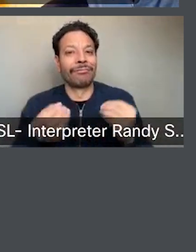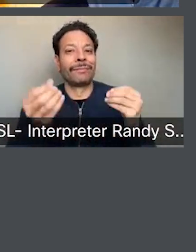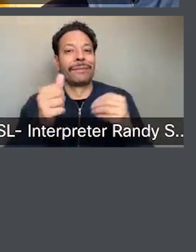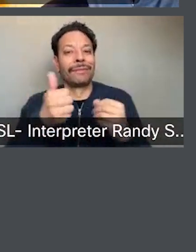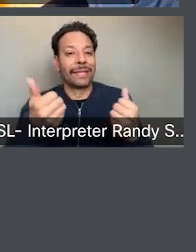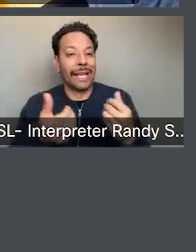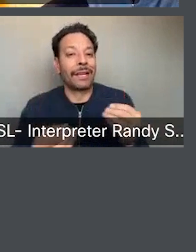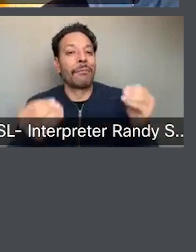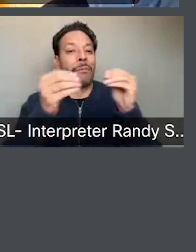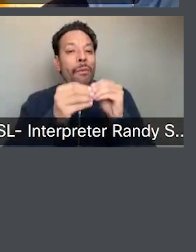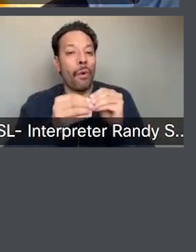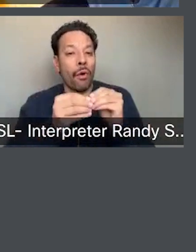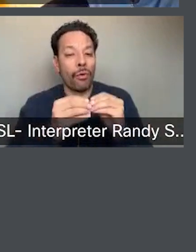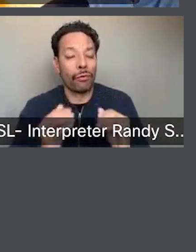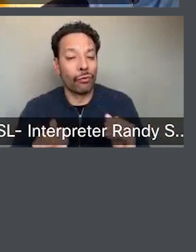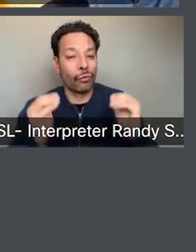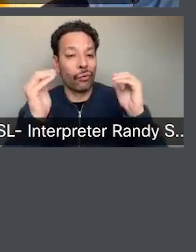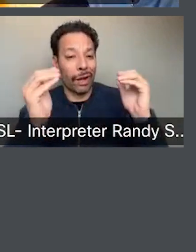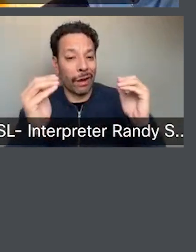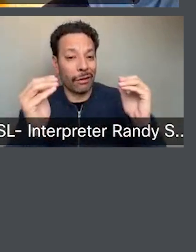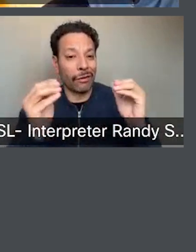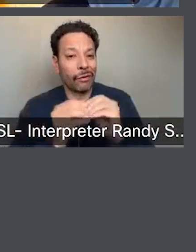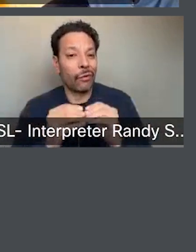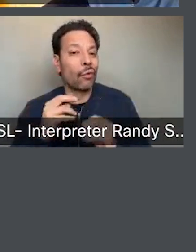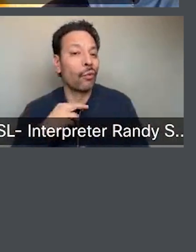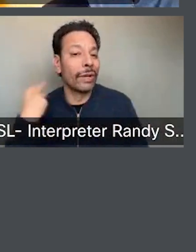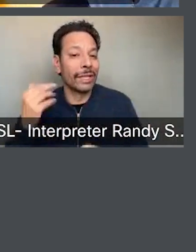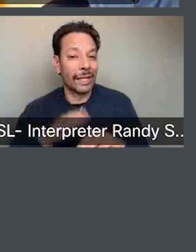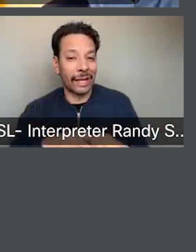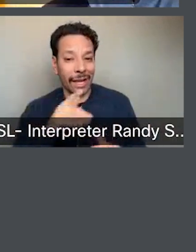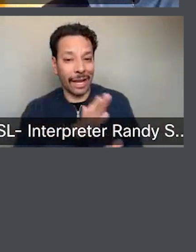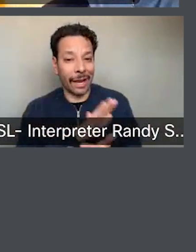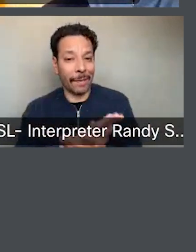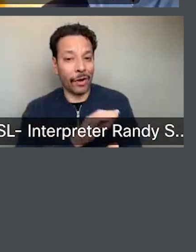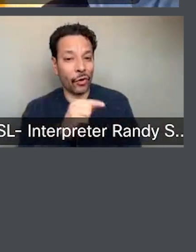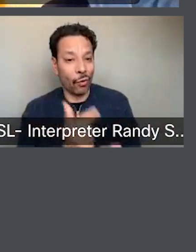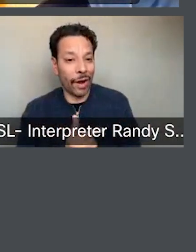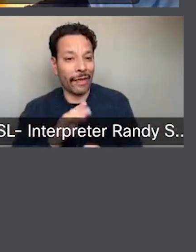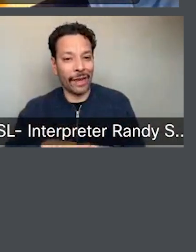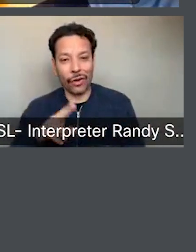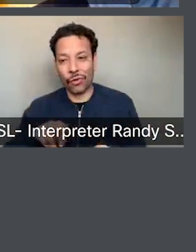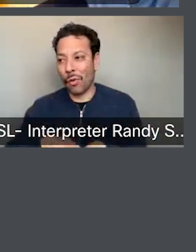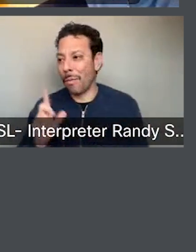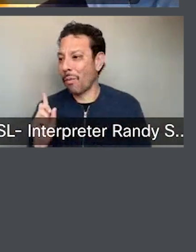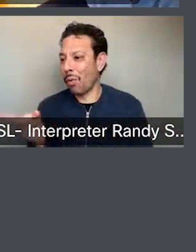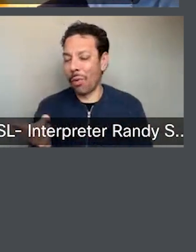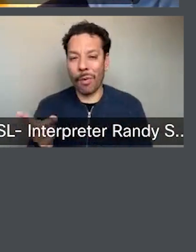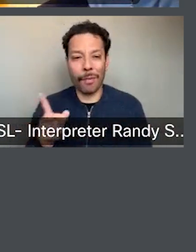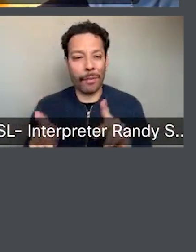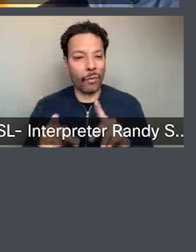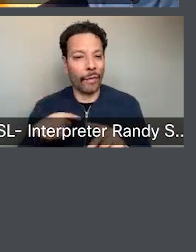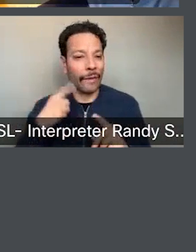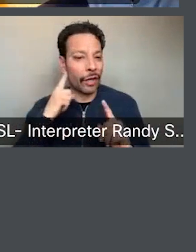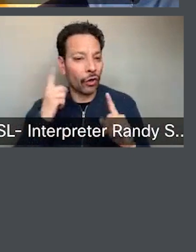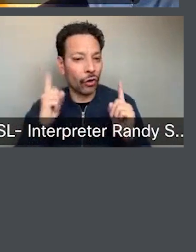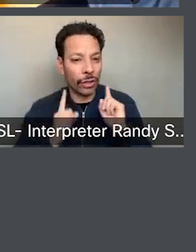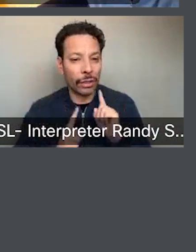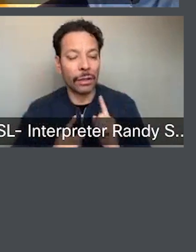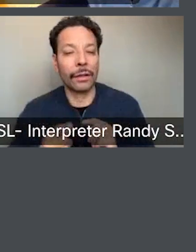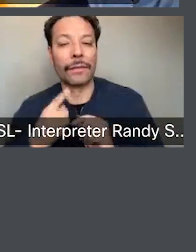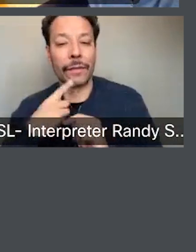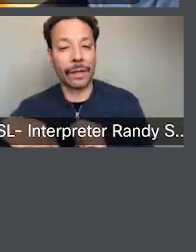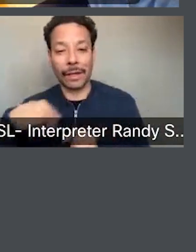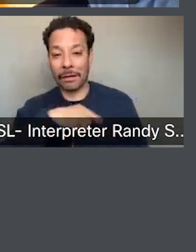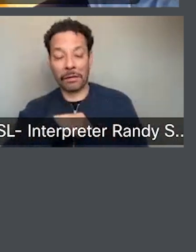of academic grade failure than their normal hearing counterparts. Well, our colleagues didn't believe us. They